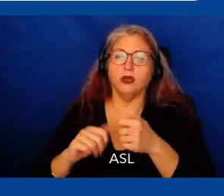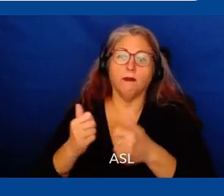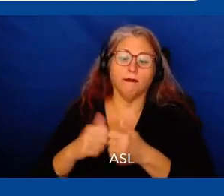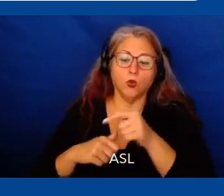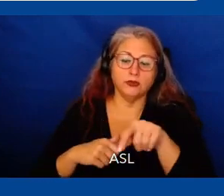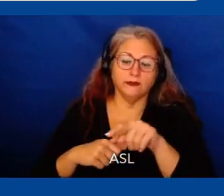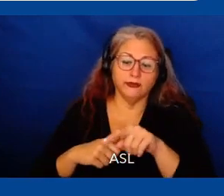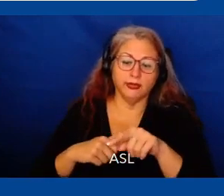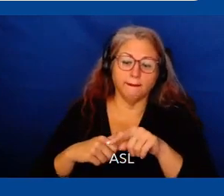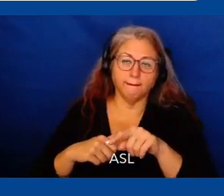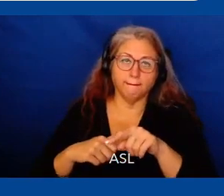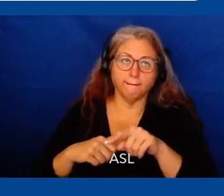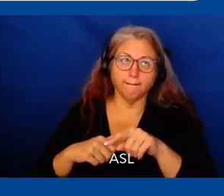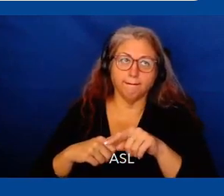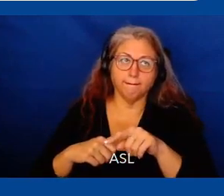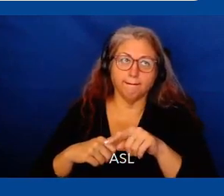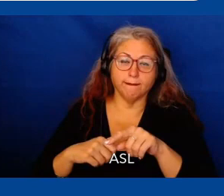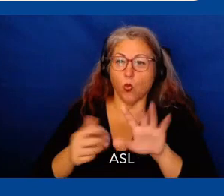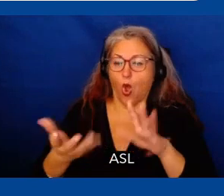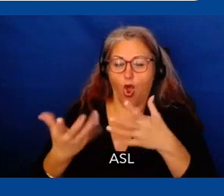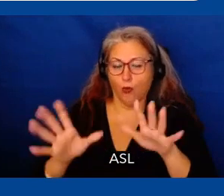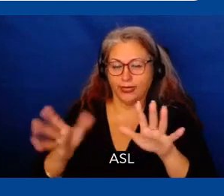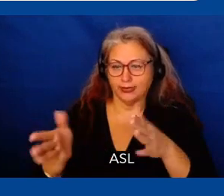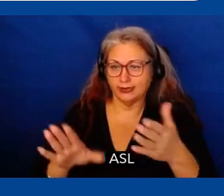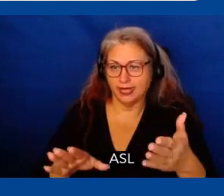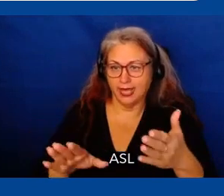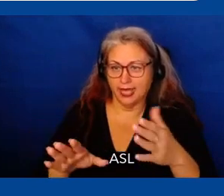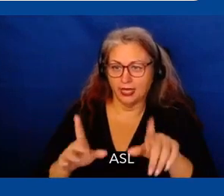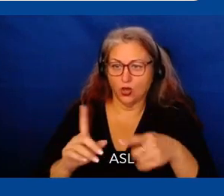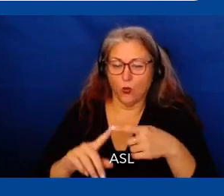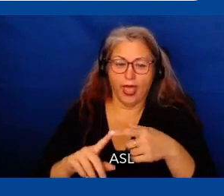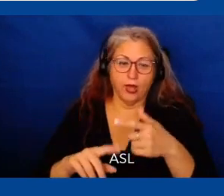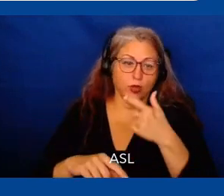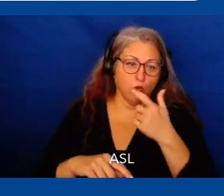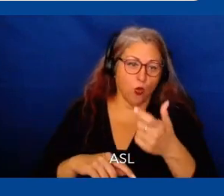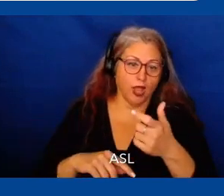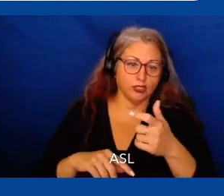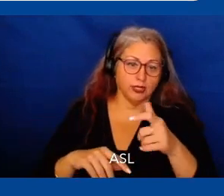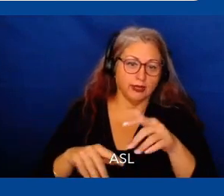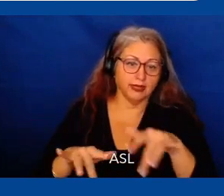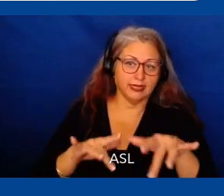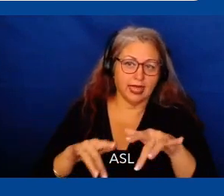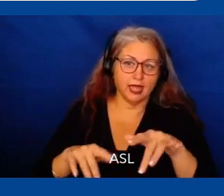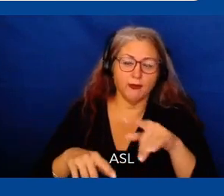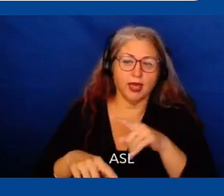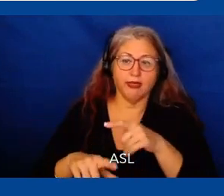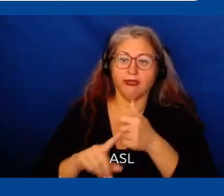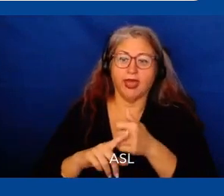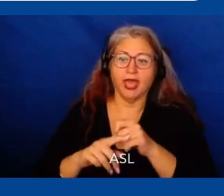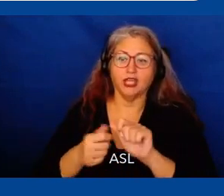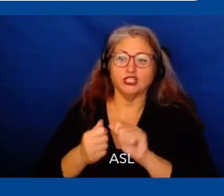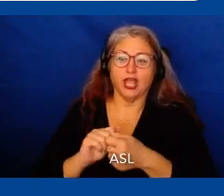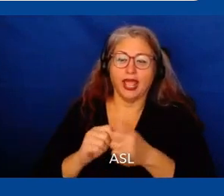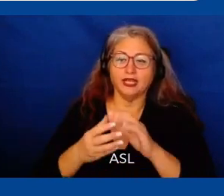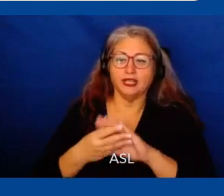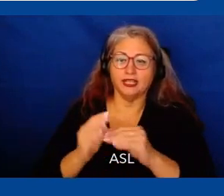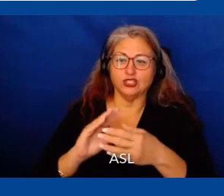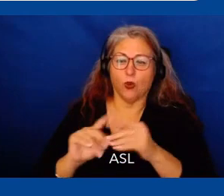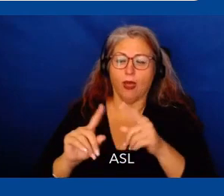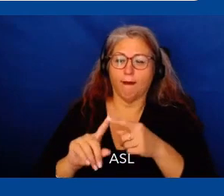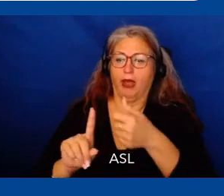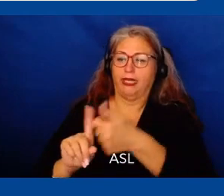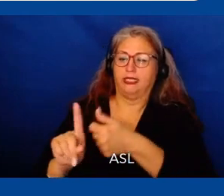them were dead already when we were watching the tapes, and they changed the story about each of